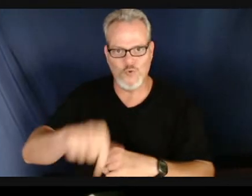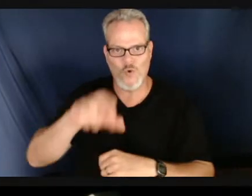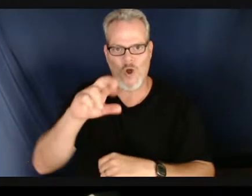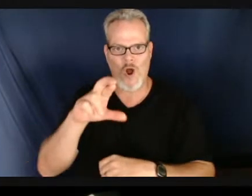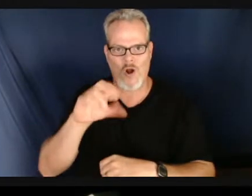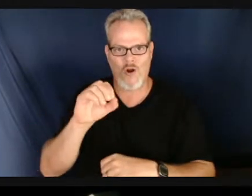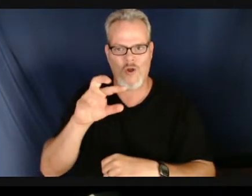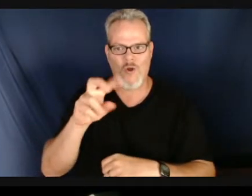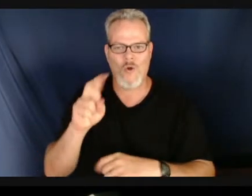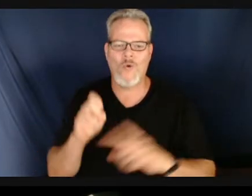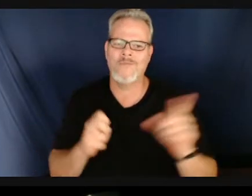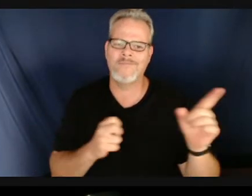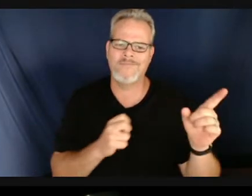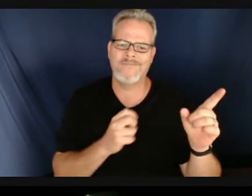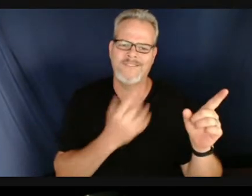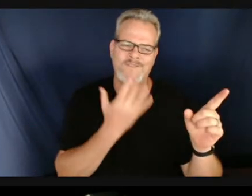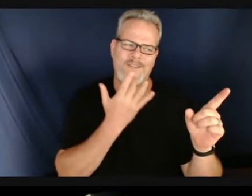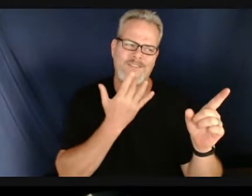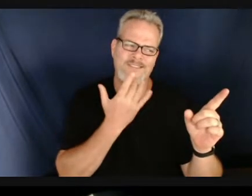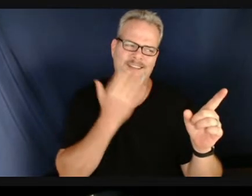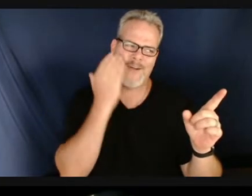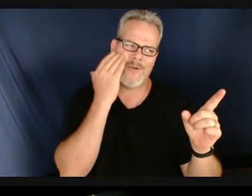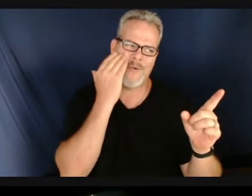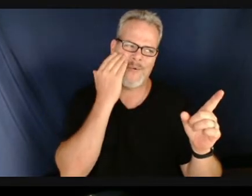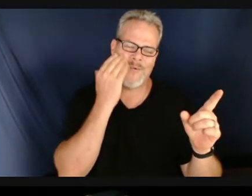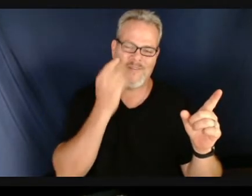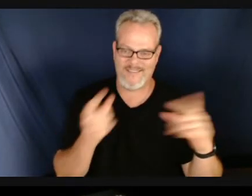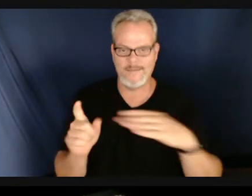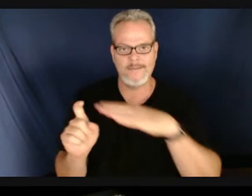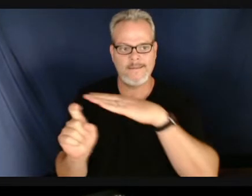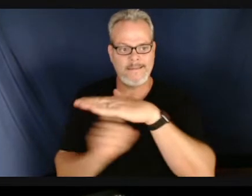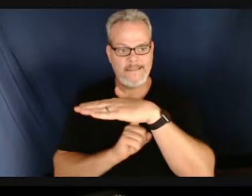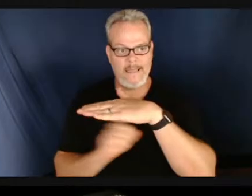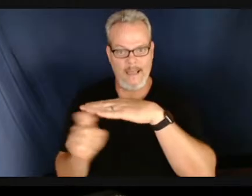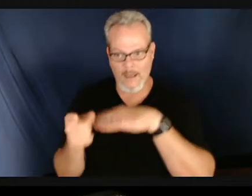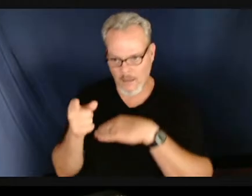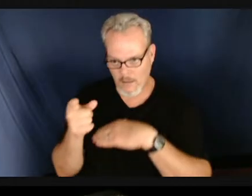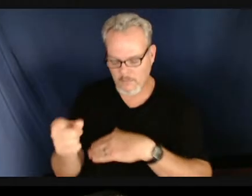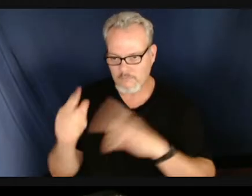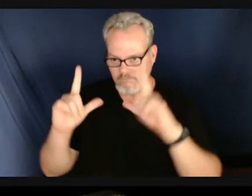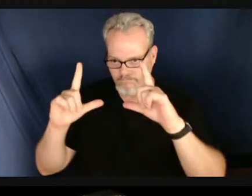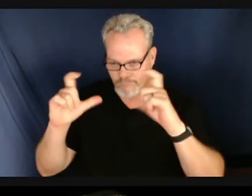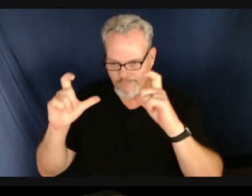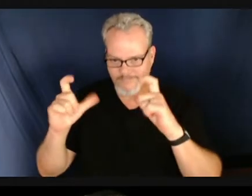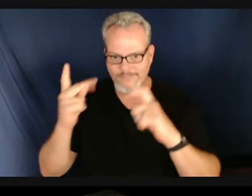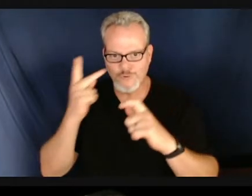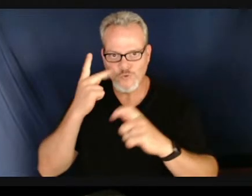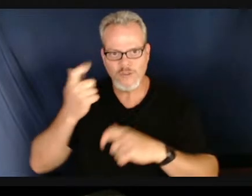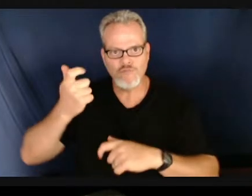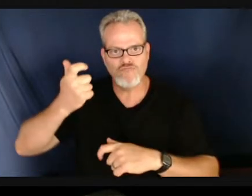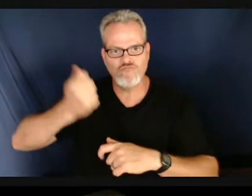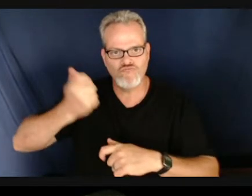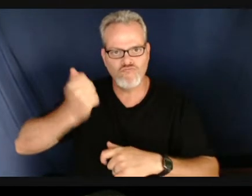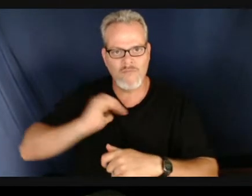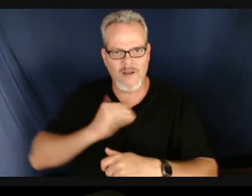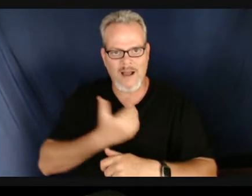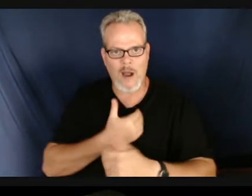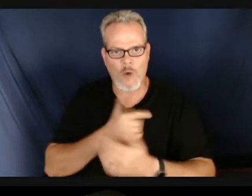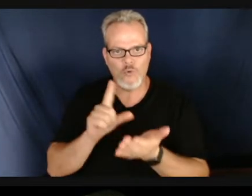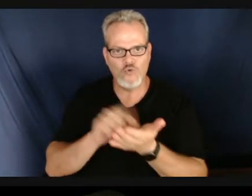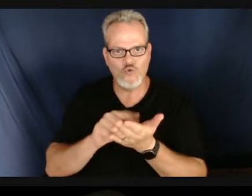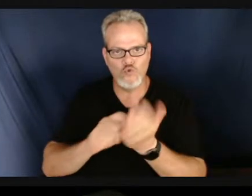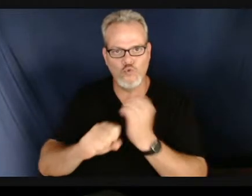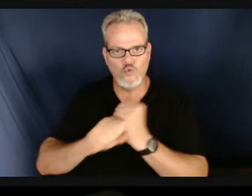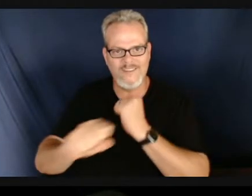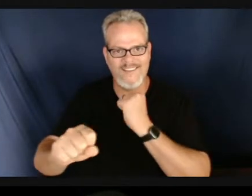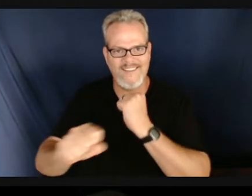always put it up here. Yeah, scan that. You can get subscribed to our newsletter that will be coming out shortly for the month of May.